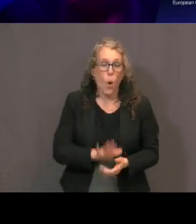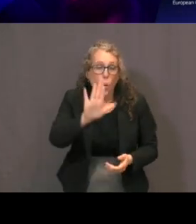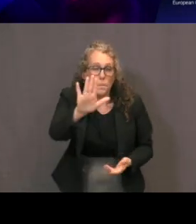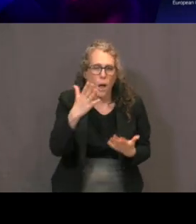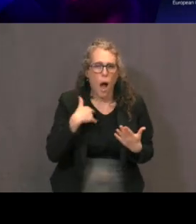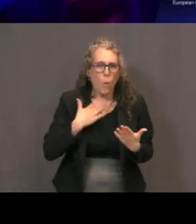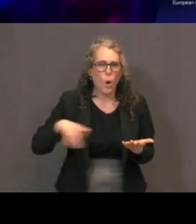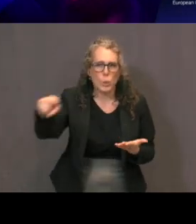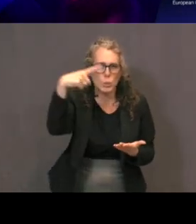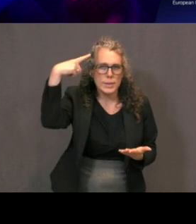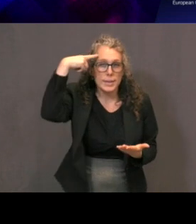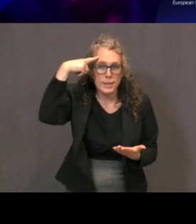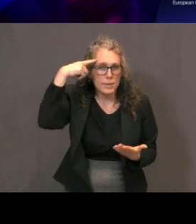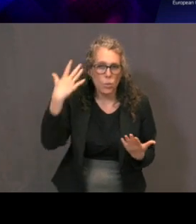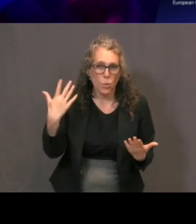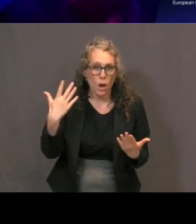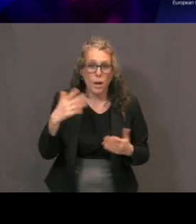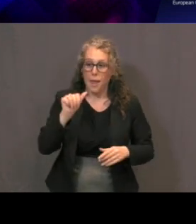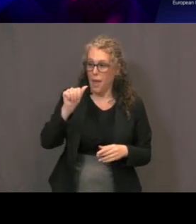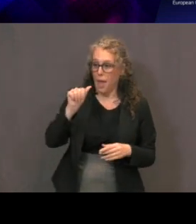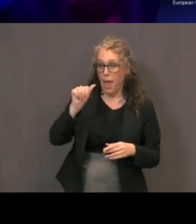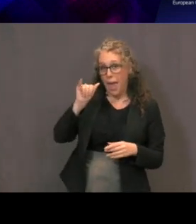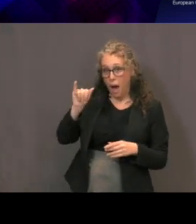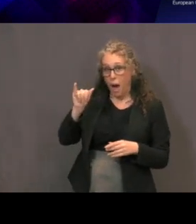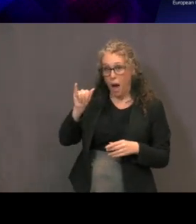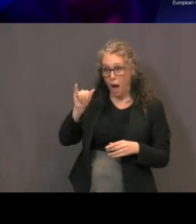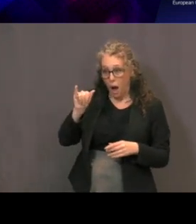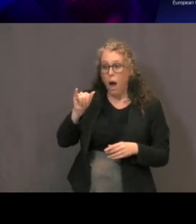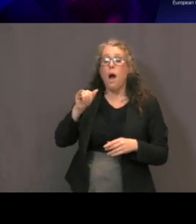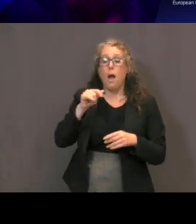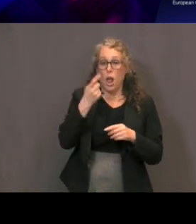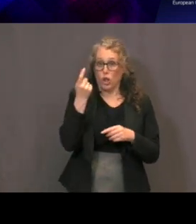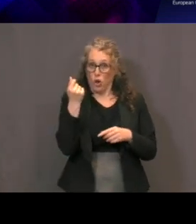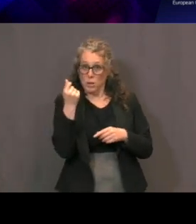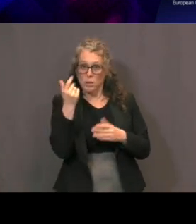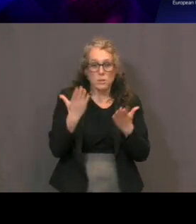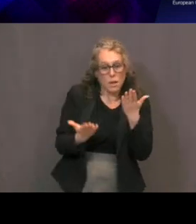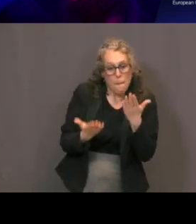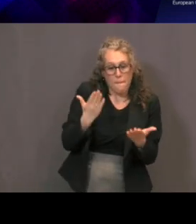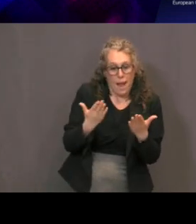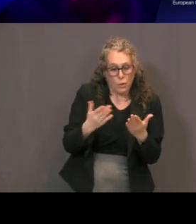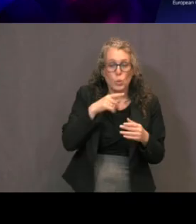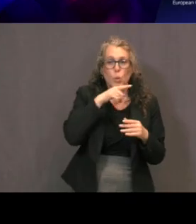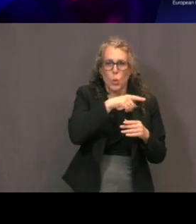that AI gets 1,000,000 times better per euro every 30 years.